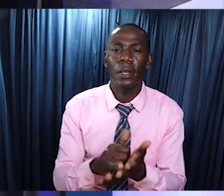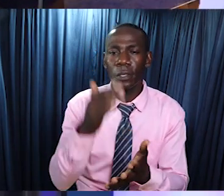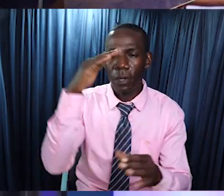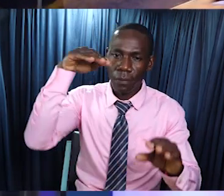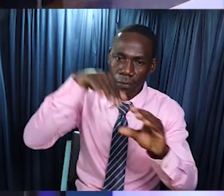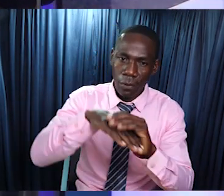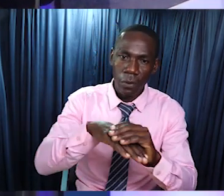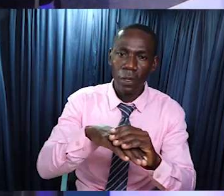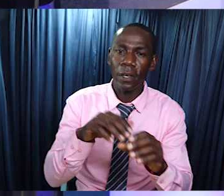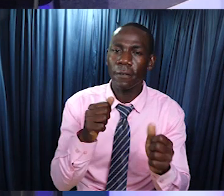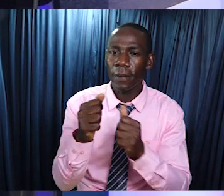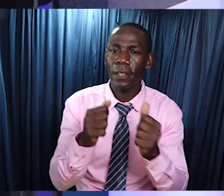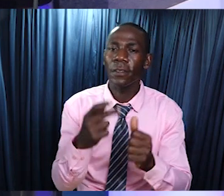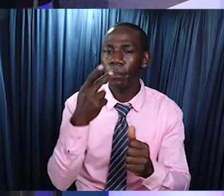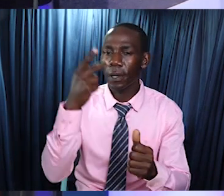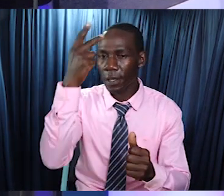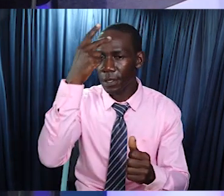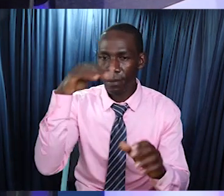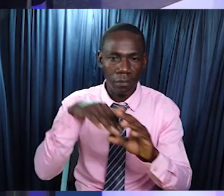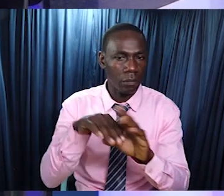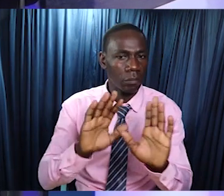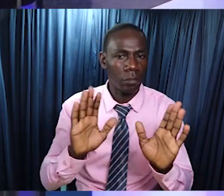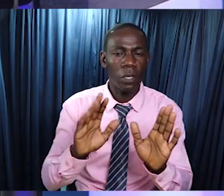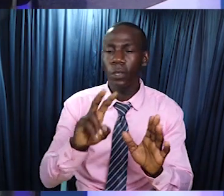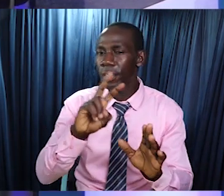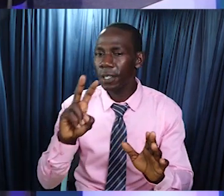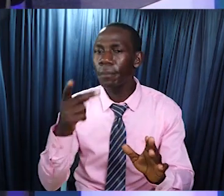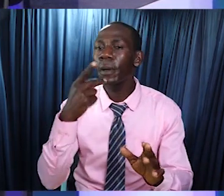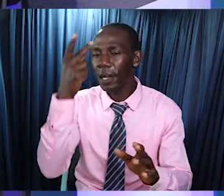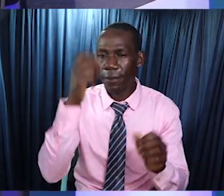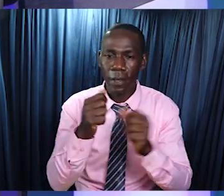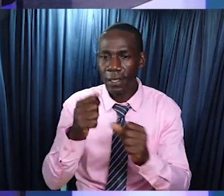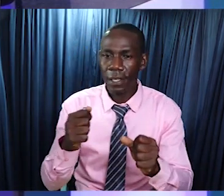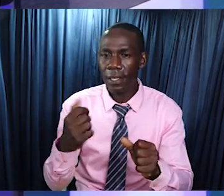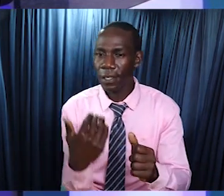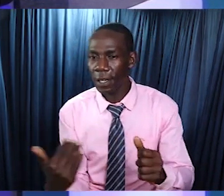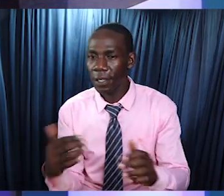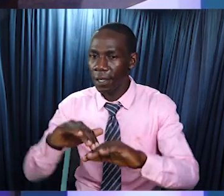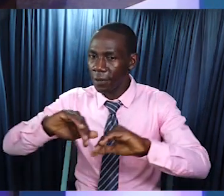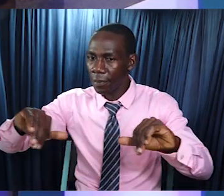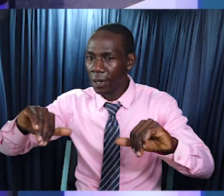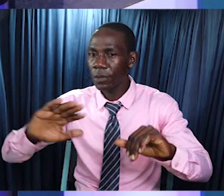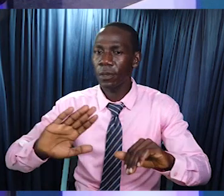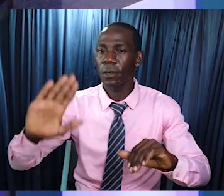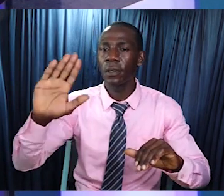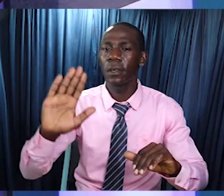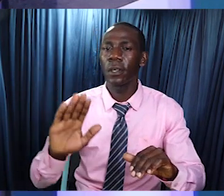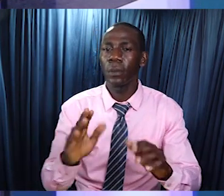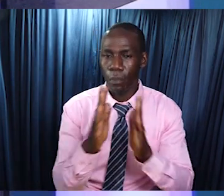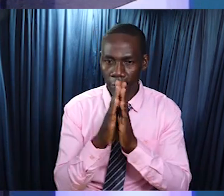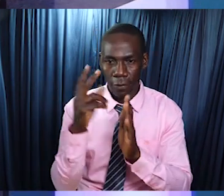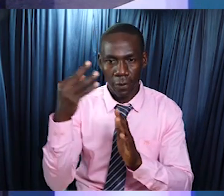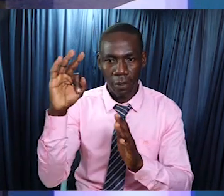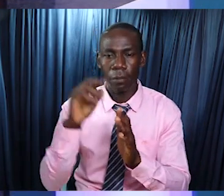usiingilie vita vya wazazi. As a child never intervene in your parents' fight. However they are fighting as a child, separate yourself. Kaa kando. Stay far.